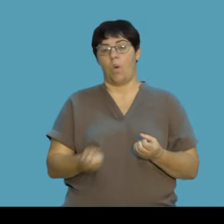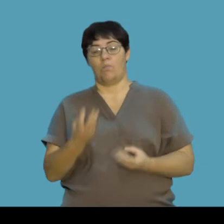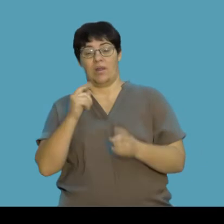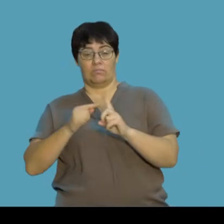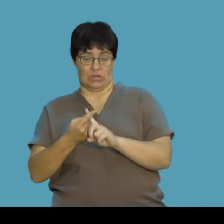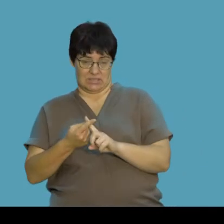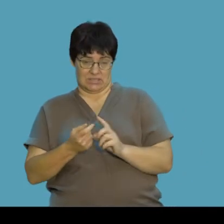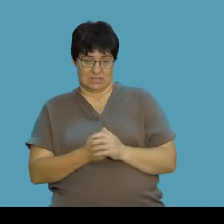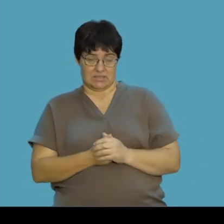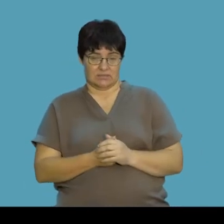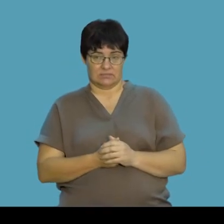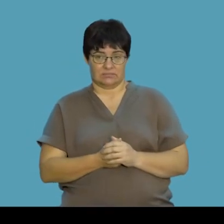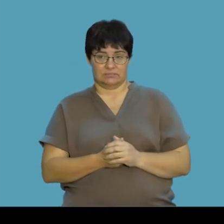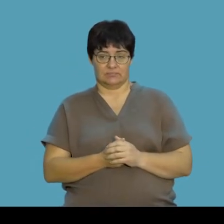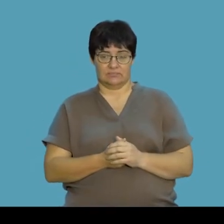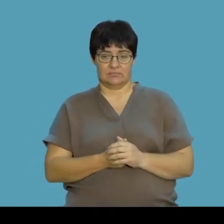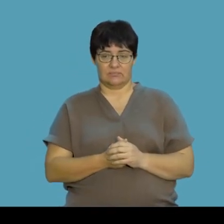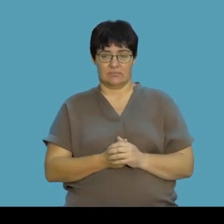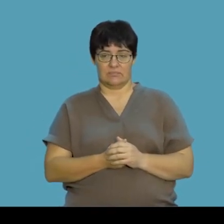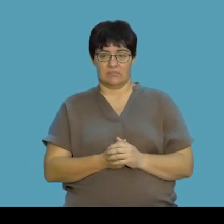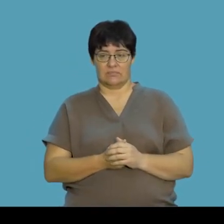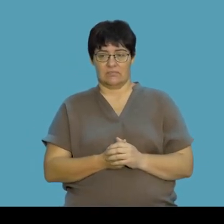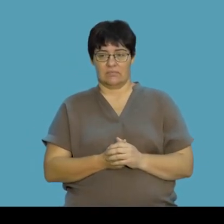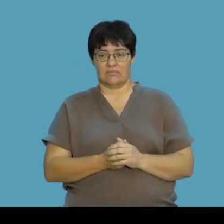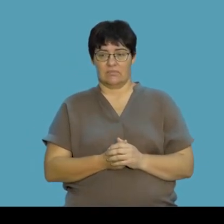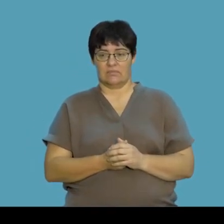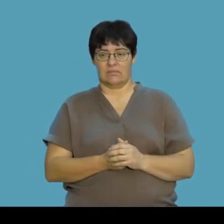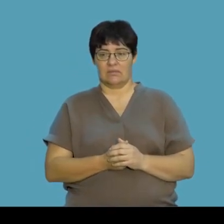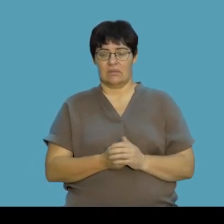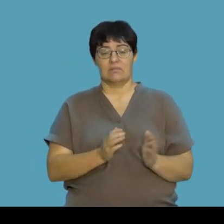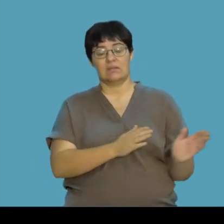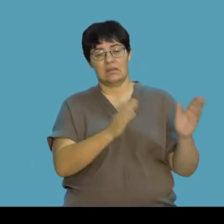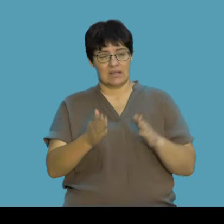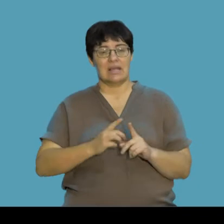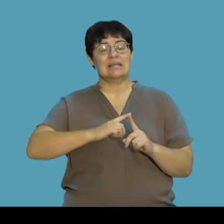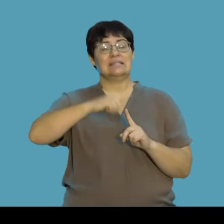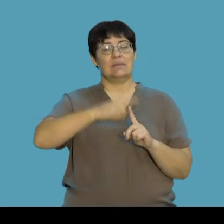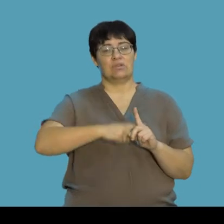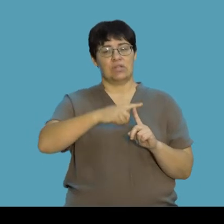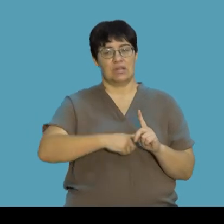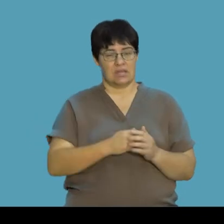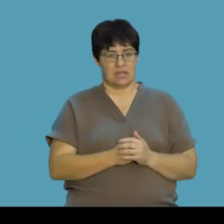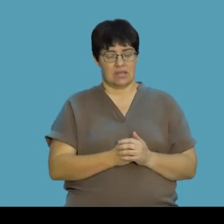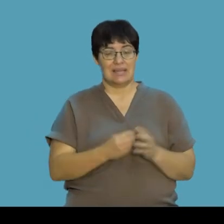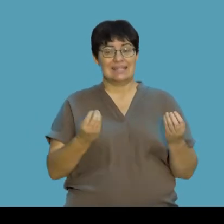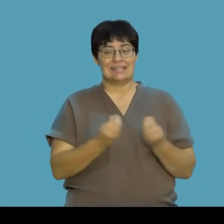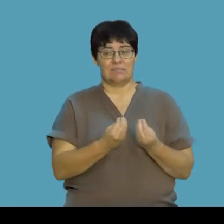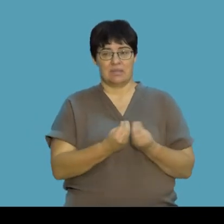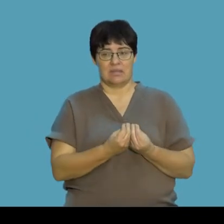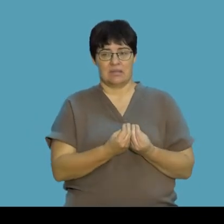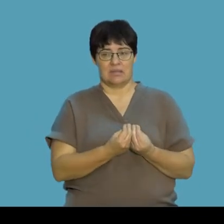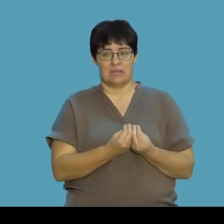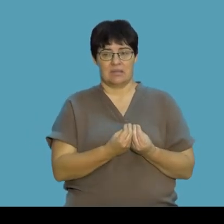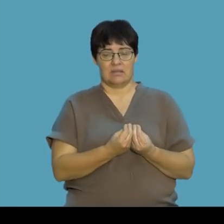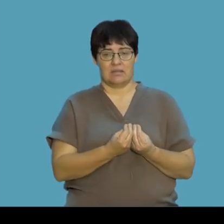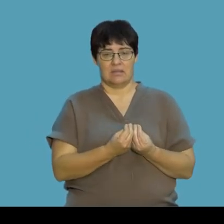that matter, which takes us to, the next slide, okay? So the temperature at which a substance,